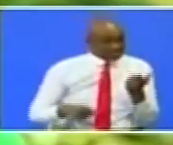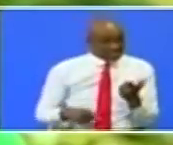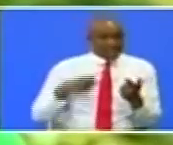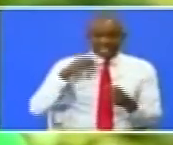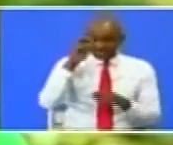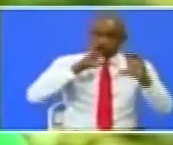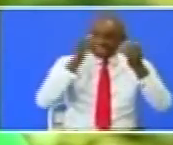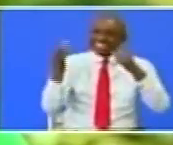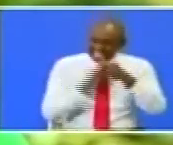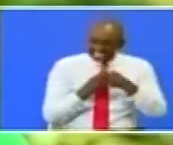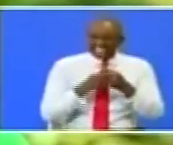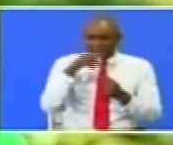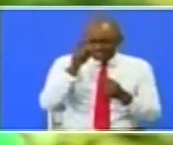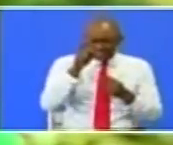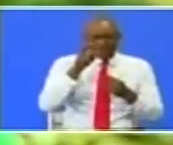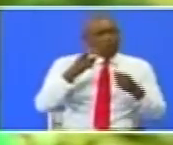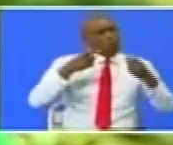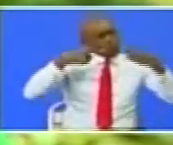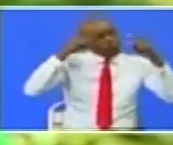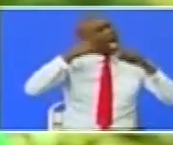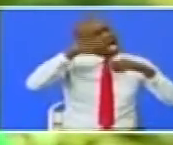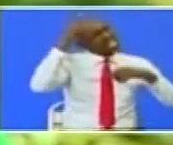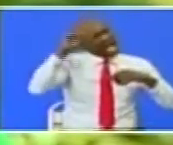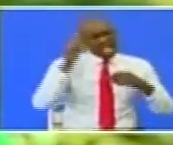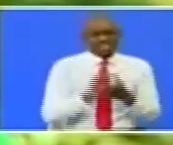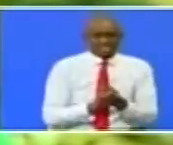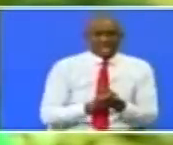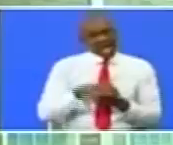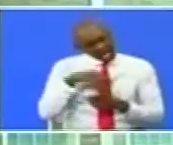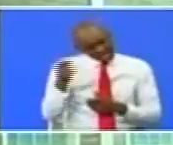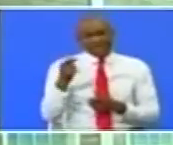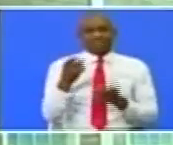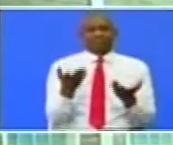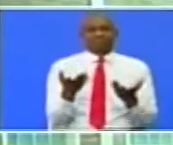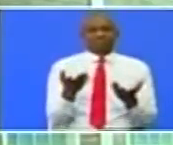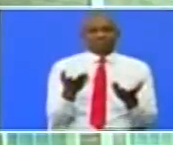saw the classmates, the marks they were getting. That's the other thing which I liked about that school.